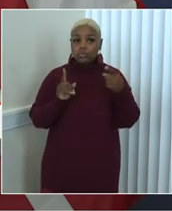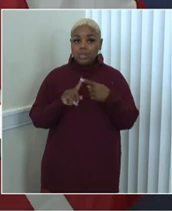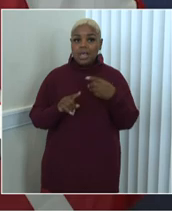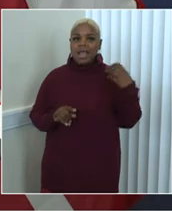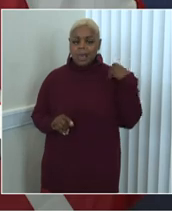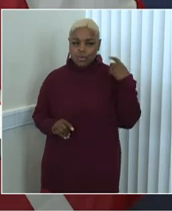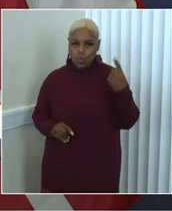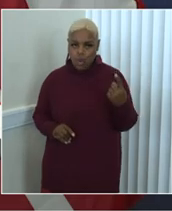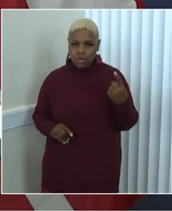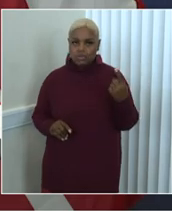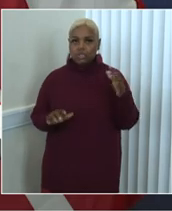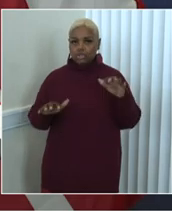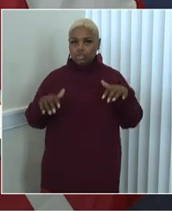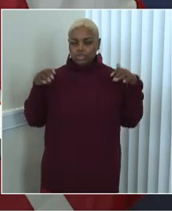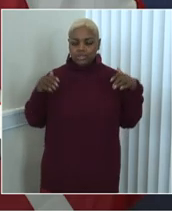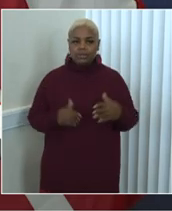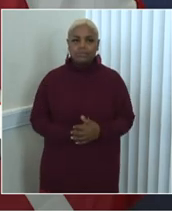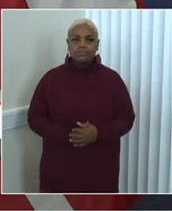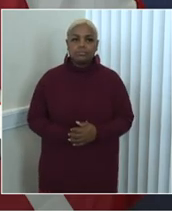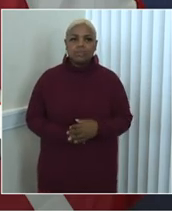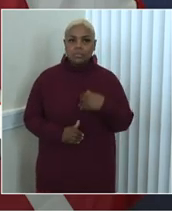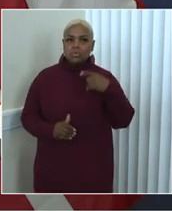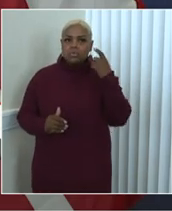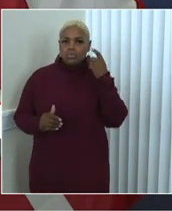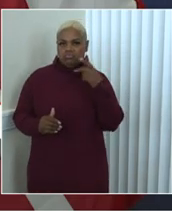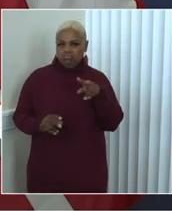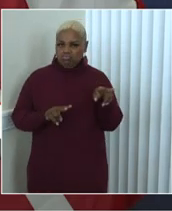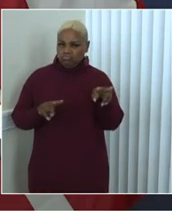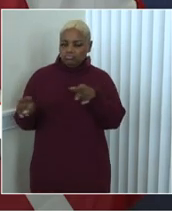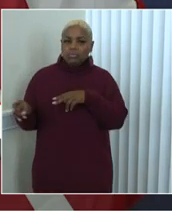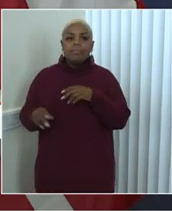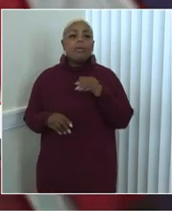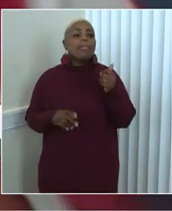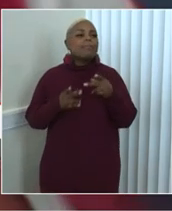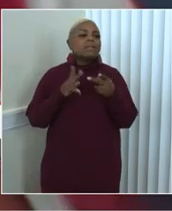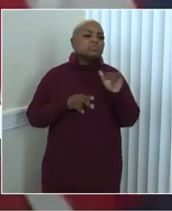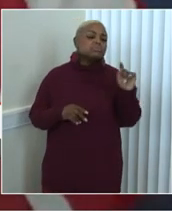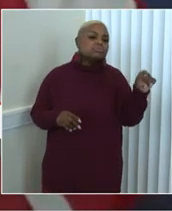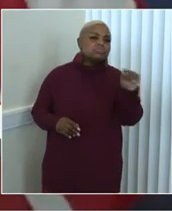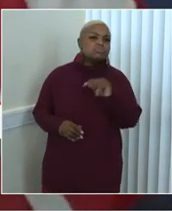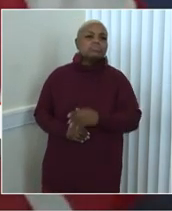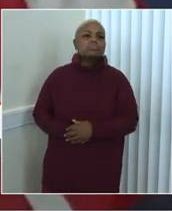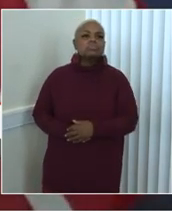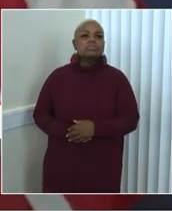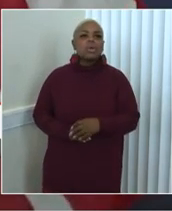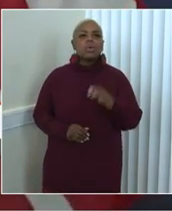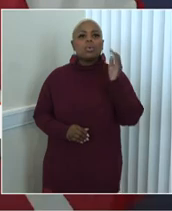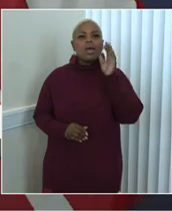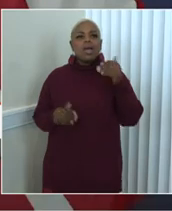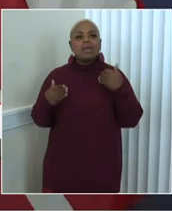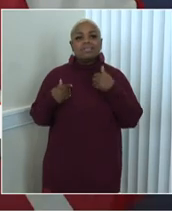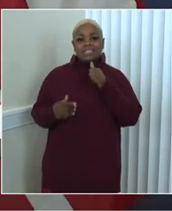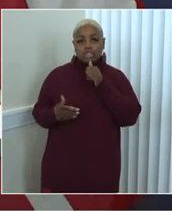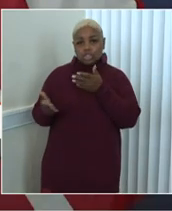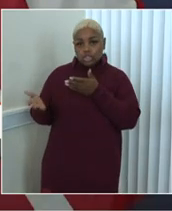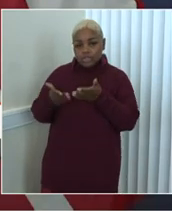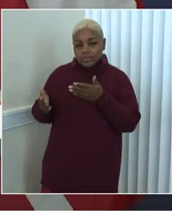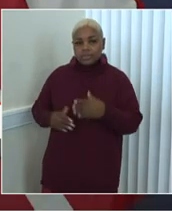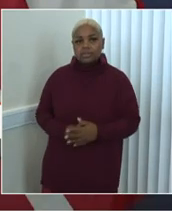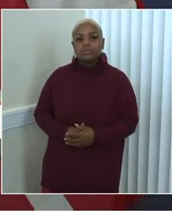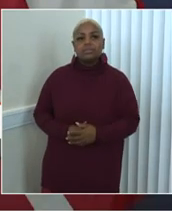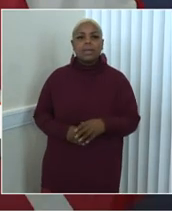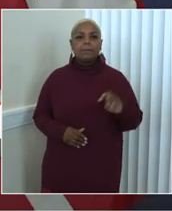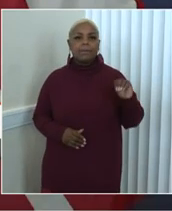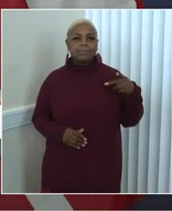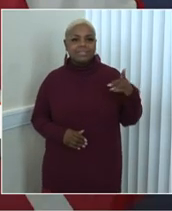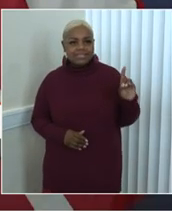other places. So we will have folks, along with Secret Service, along with MPD, and all of our allied agencies,